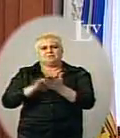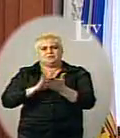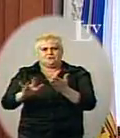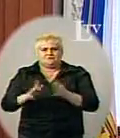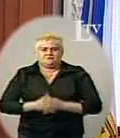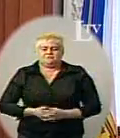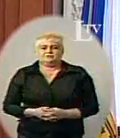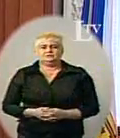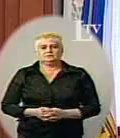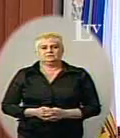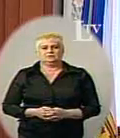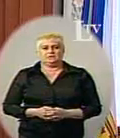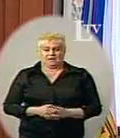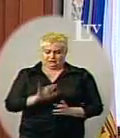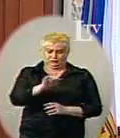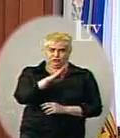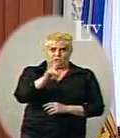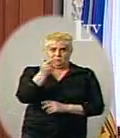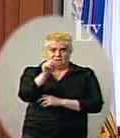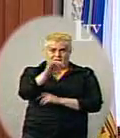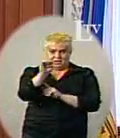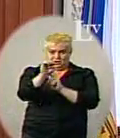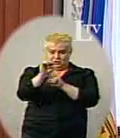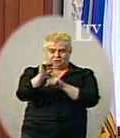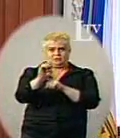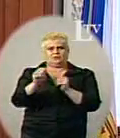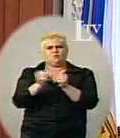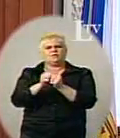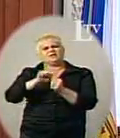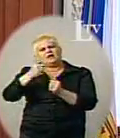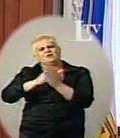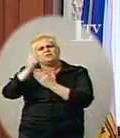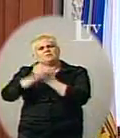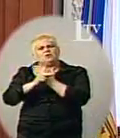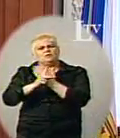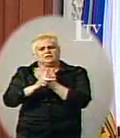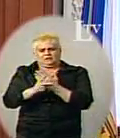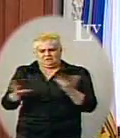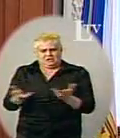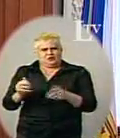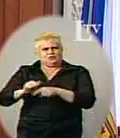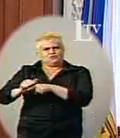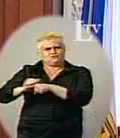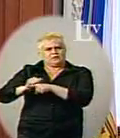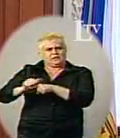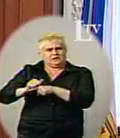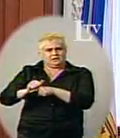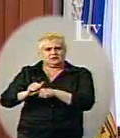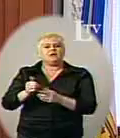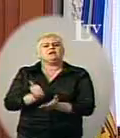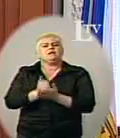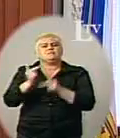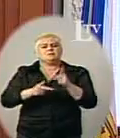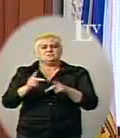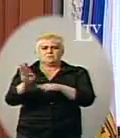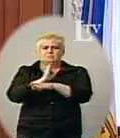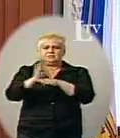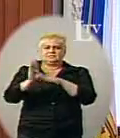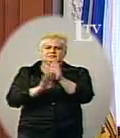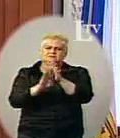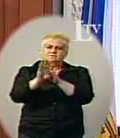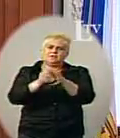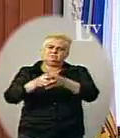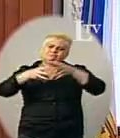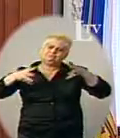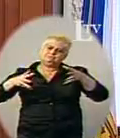Jobs Here investments in workplace training help Nova Scotia employers grow their business. with funding through